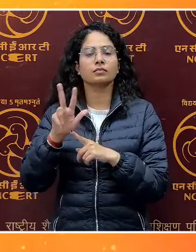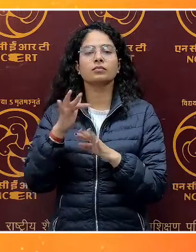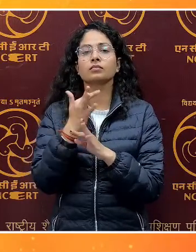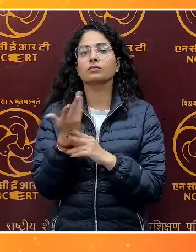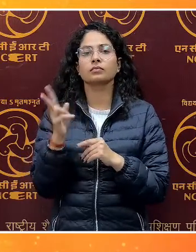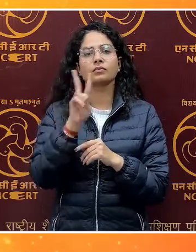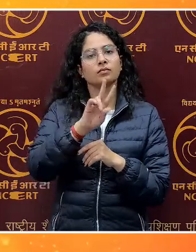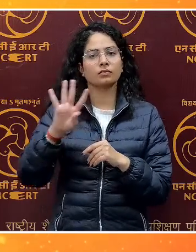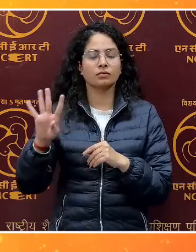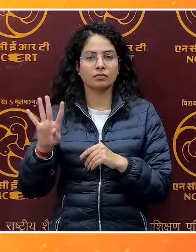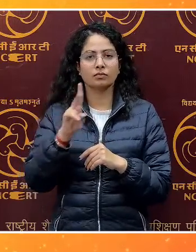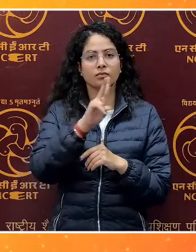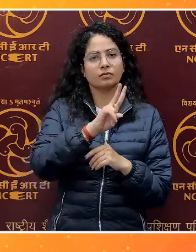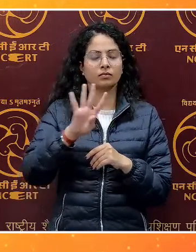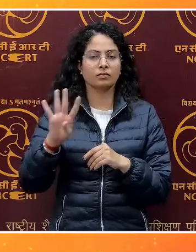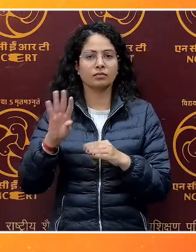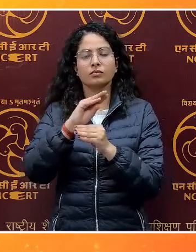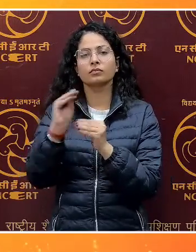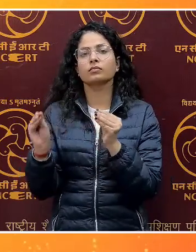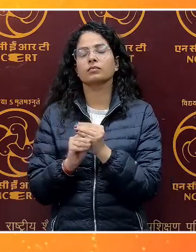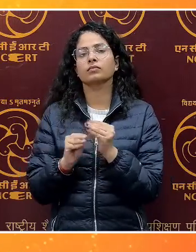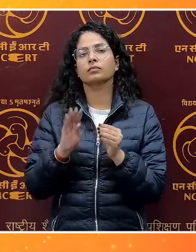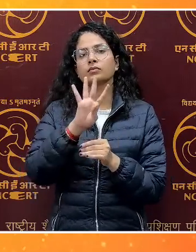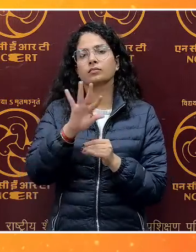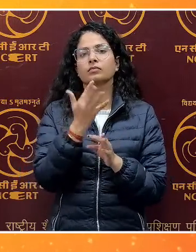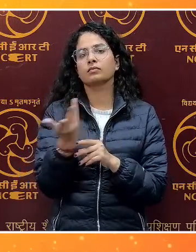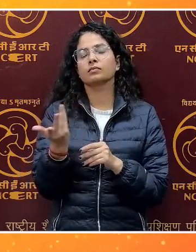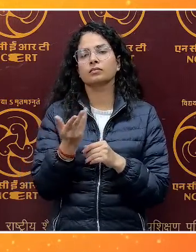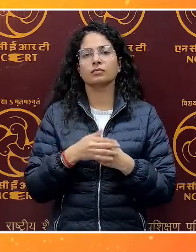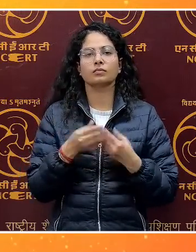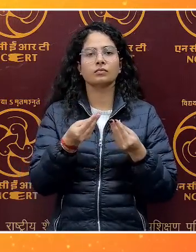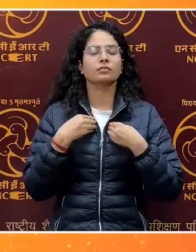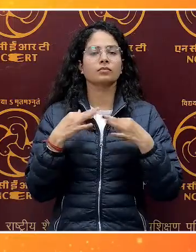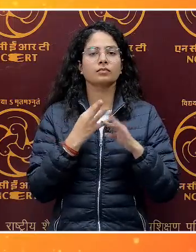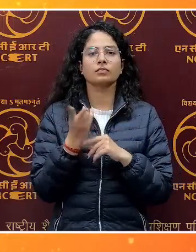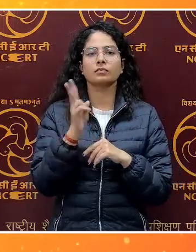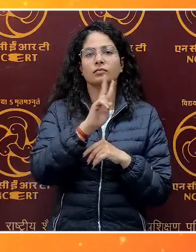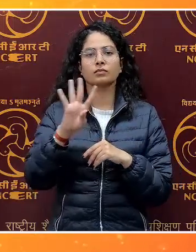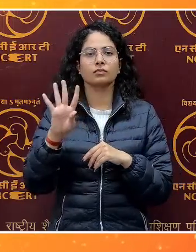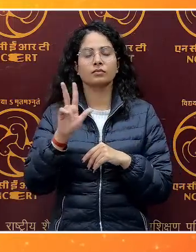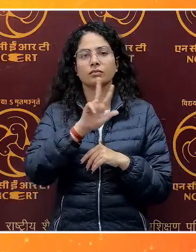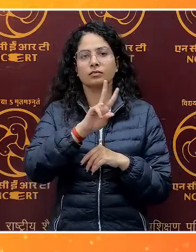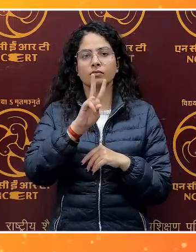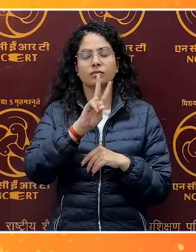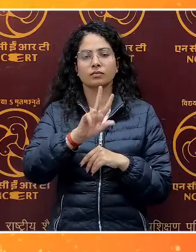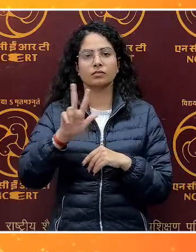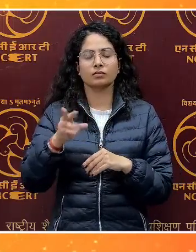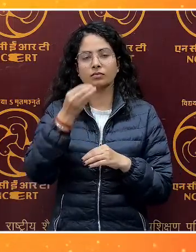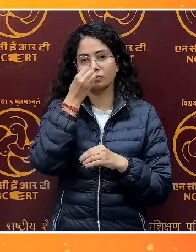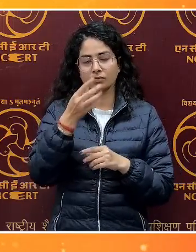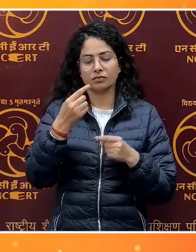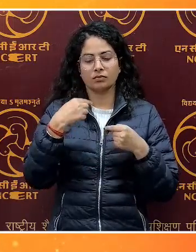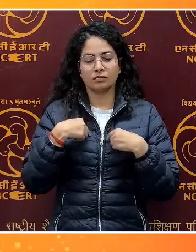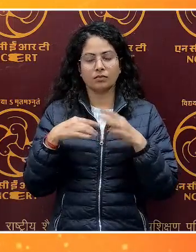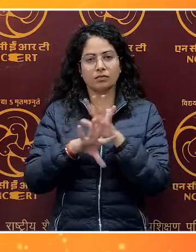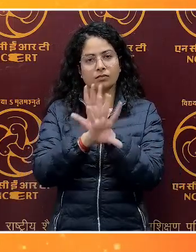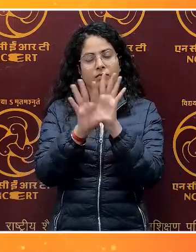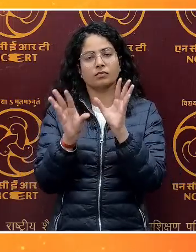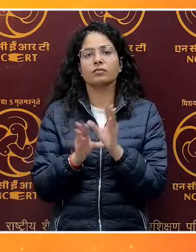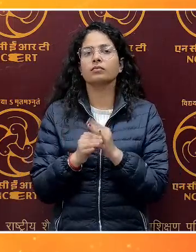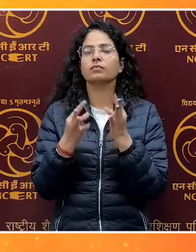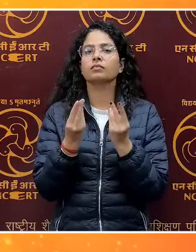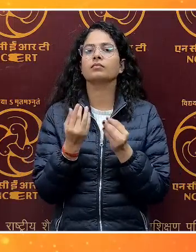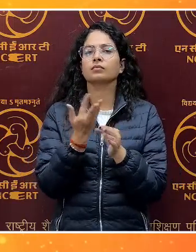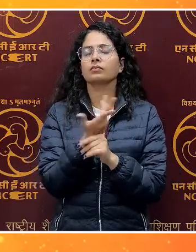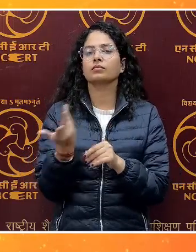24. What is 24 plus 4? It gives me 28. So it becomes very easy for me to compute. I